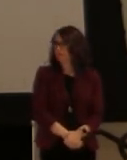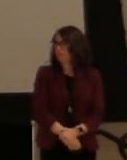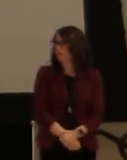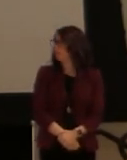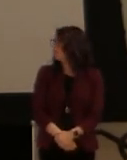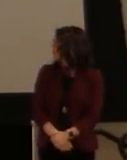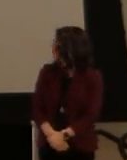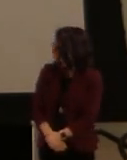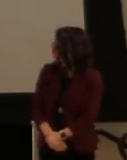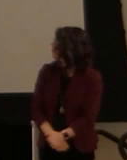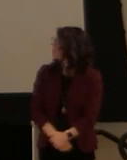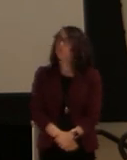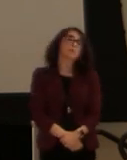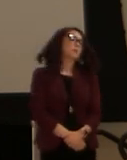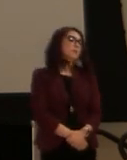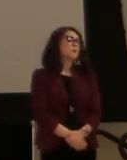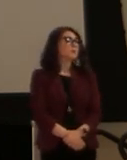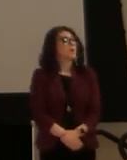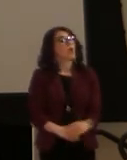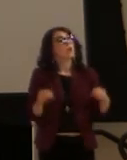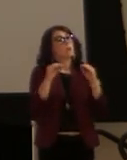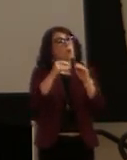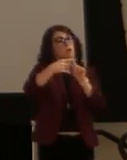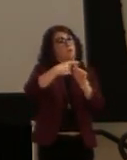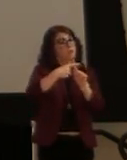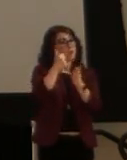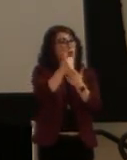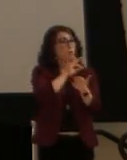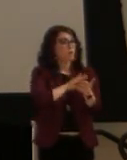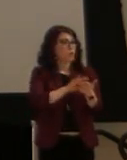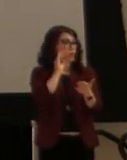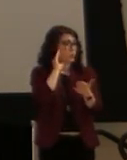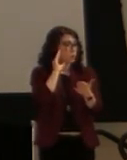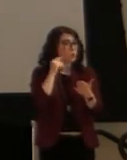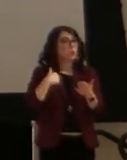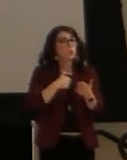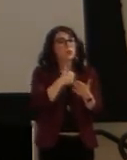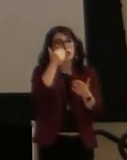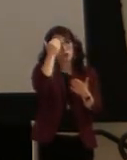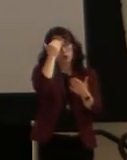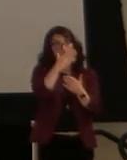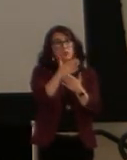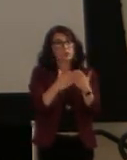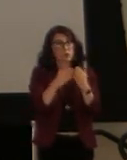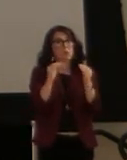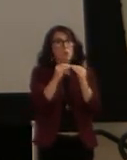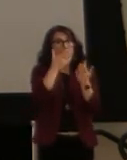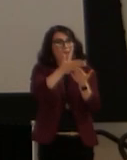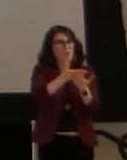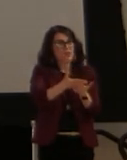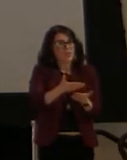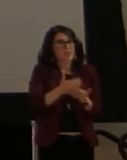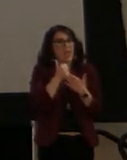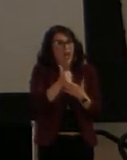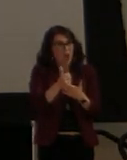On a more hopeful note, we also know that there are evidence-based strategies to closing these health